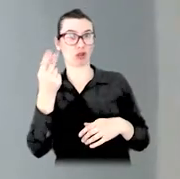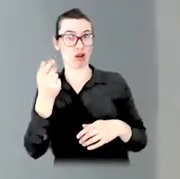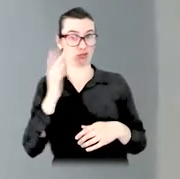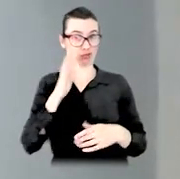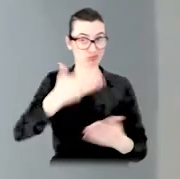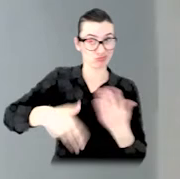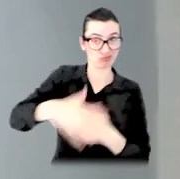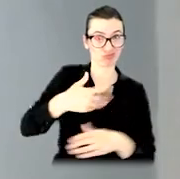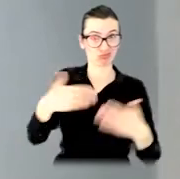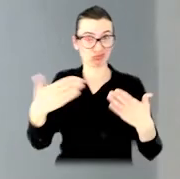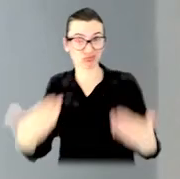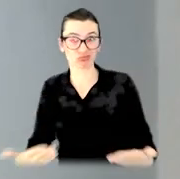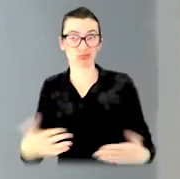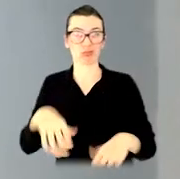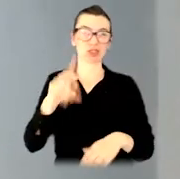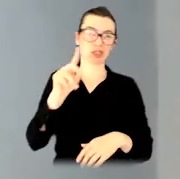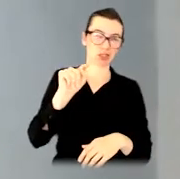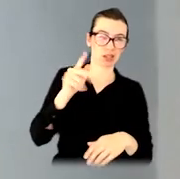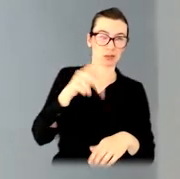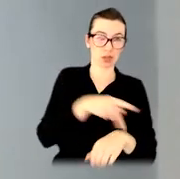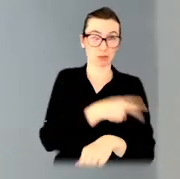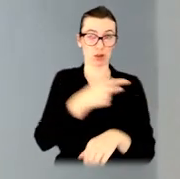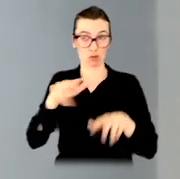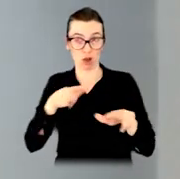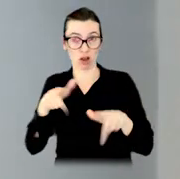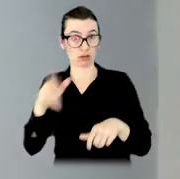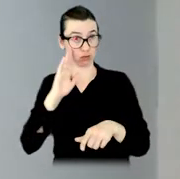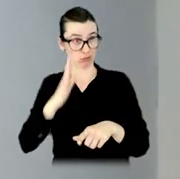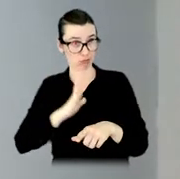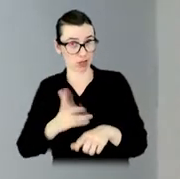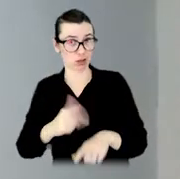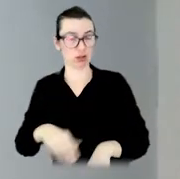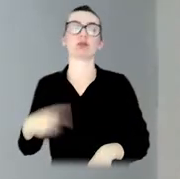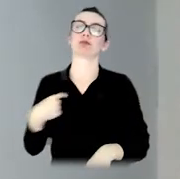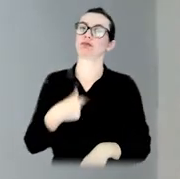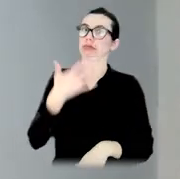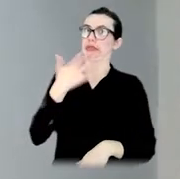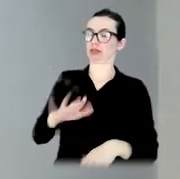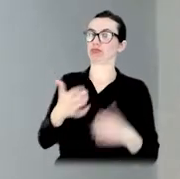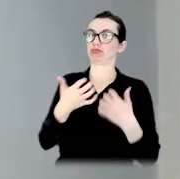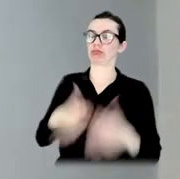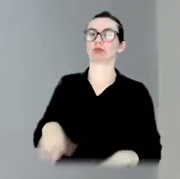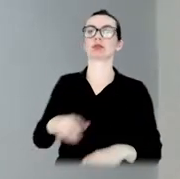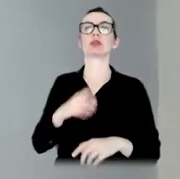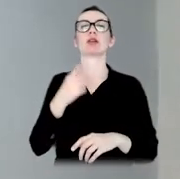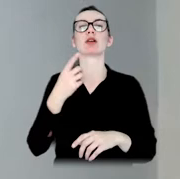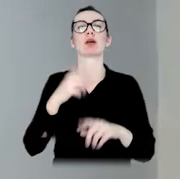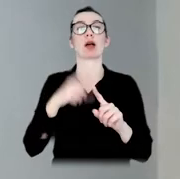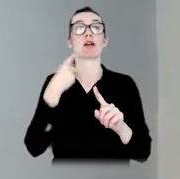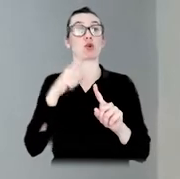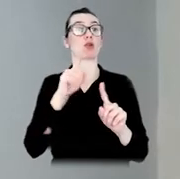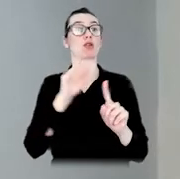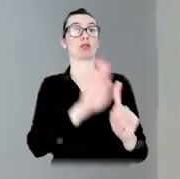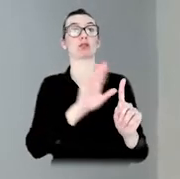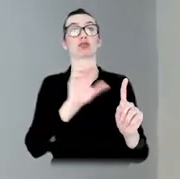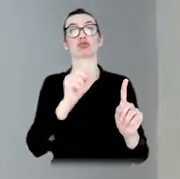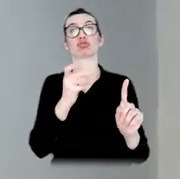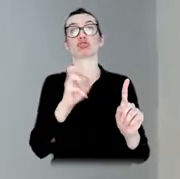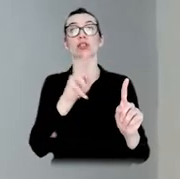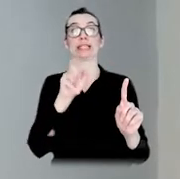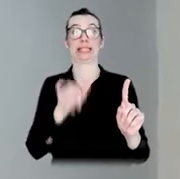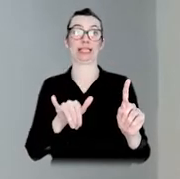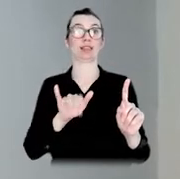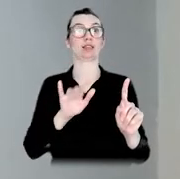of that. We got really lucky. But for your world, Shirley, what do you tell folks that are like, well,